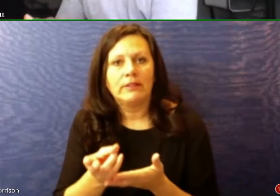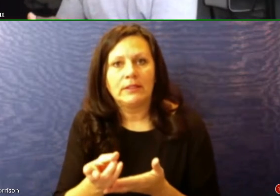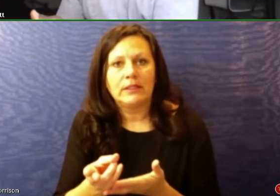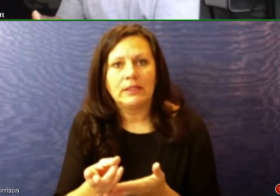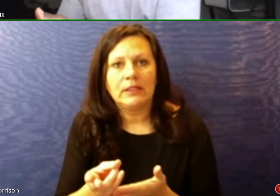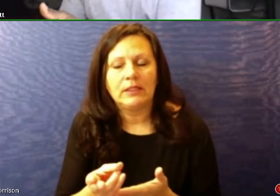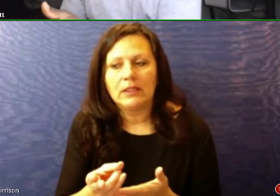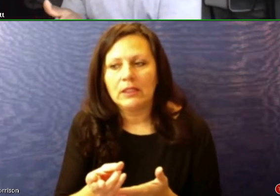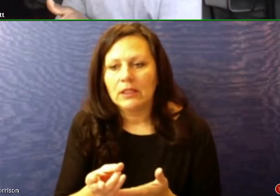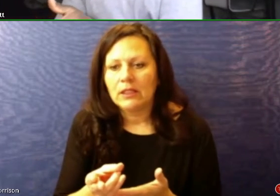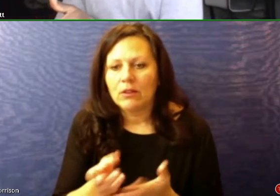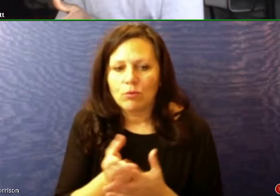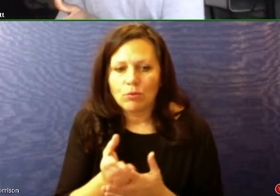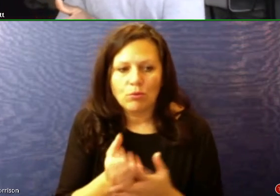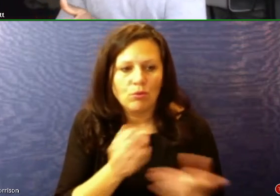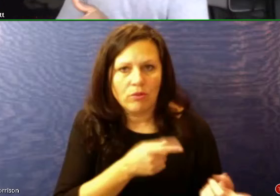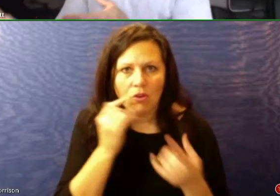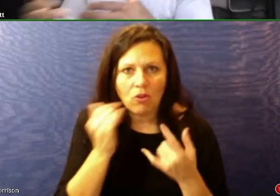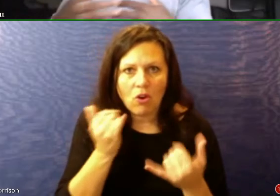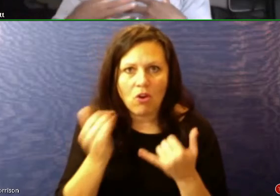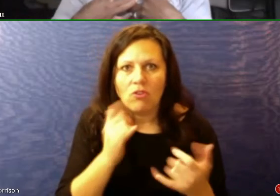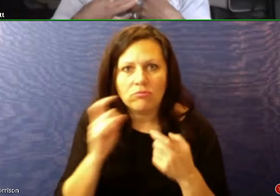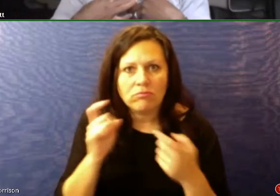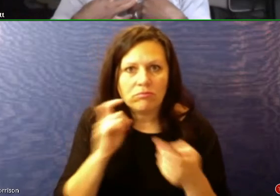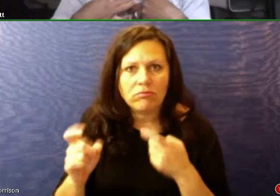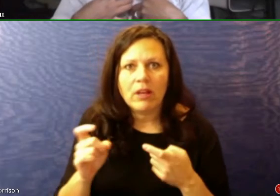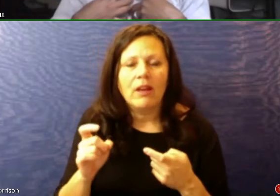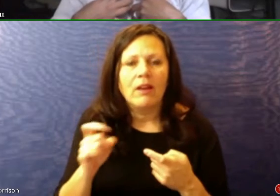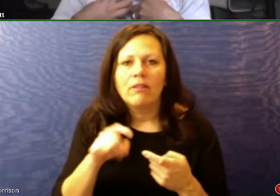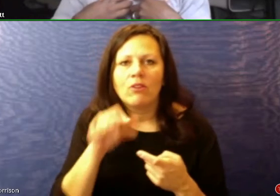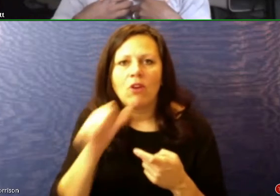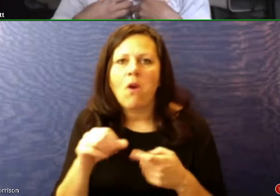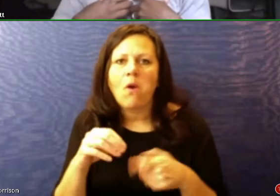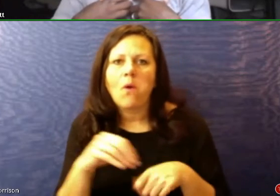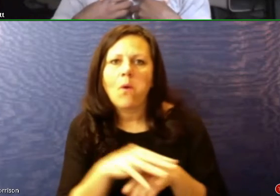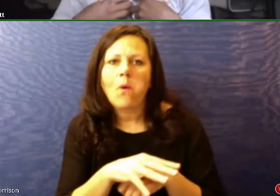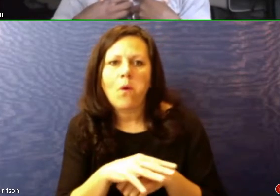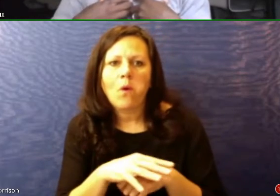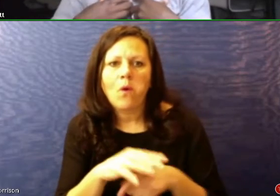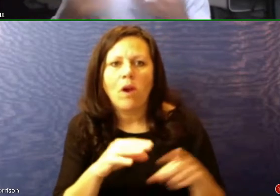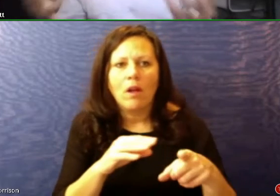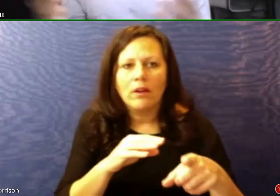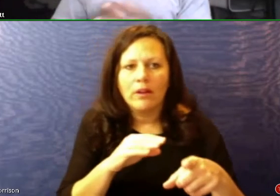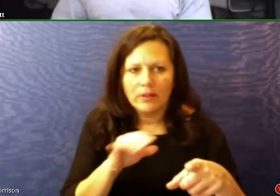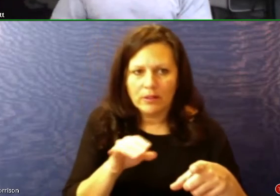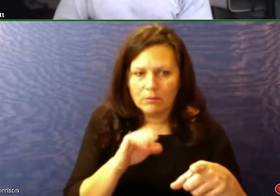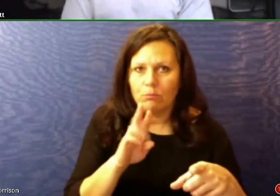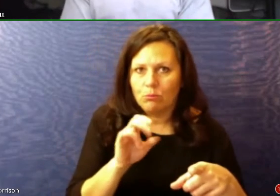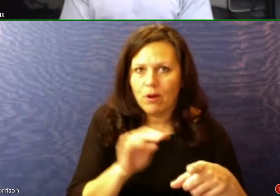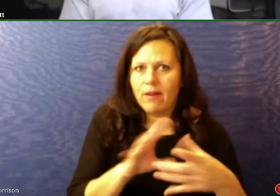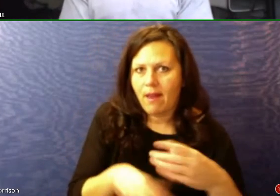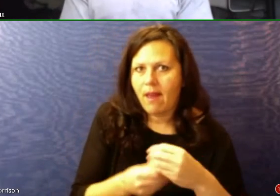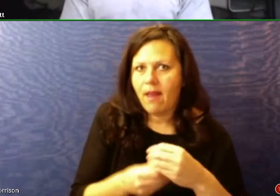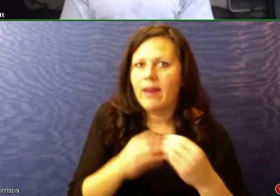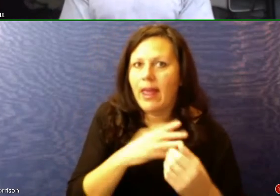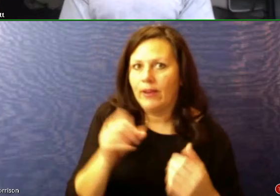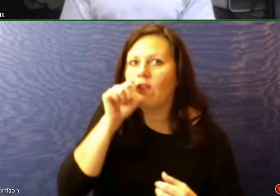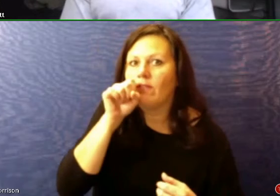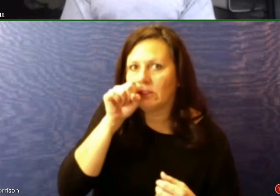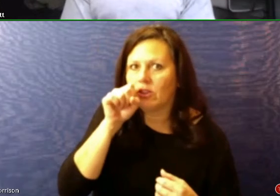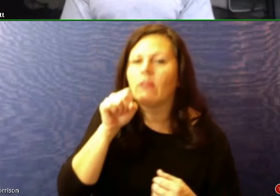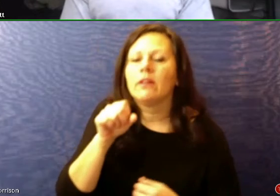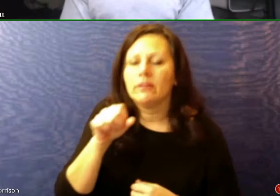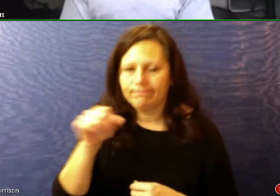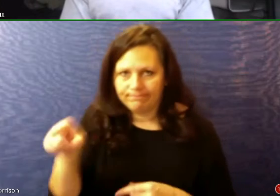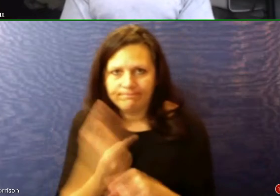the calls that come in, you know, they're not tainted by any, you know, and the confidentiality, right? As well. And exactly, yeah. And the confidentiality. So